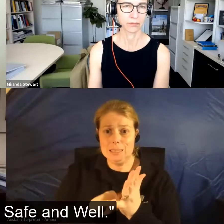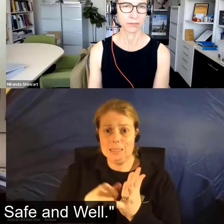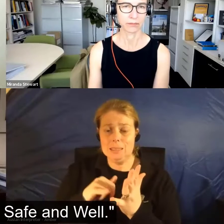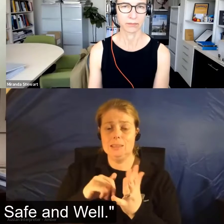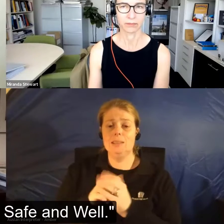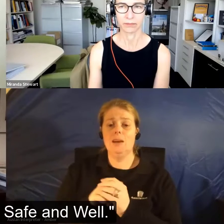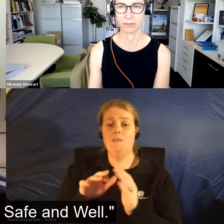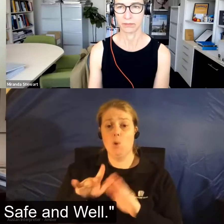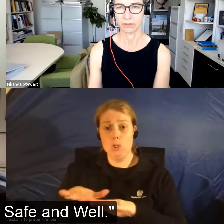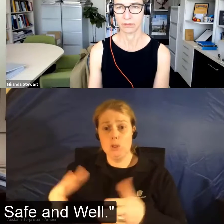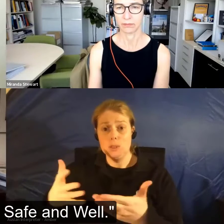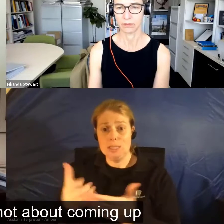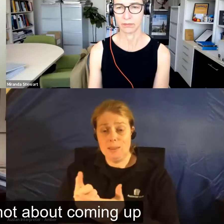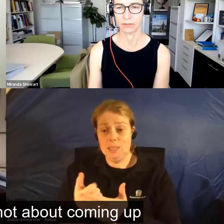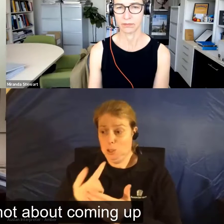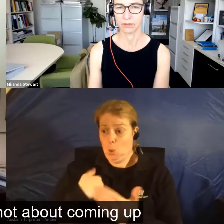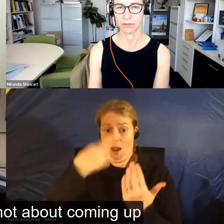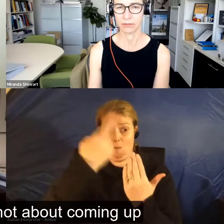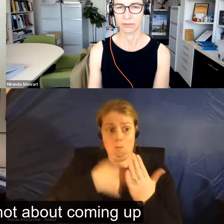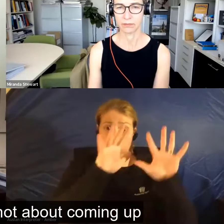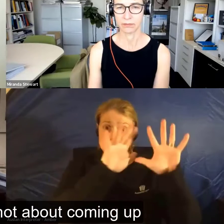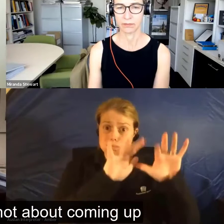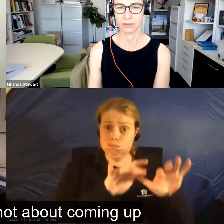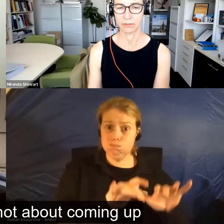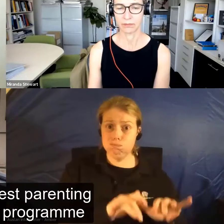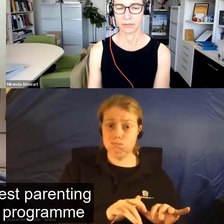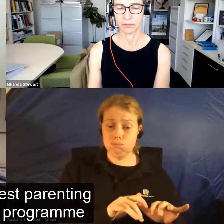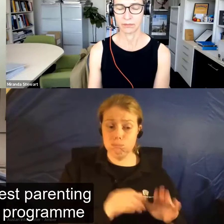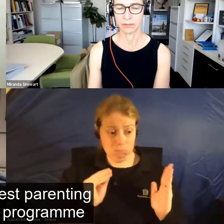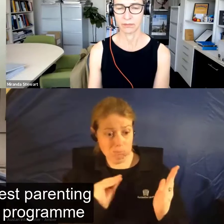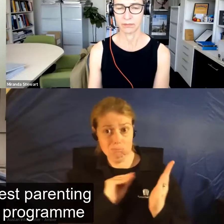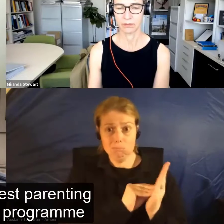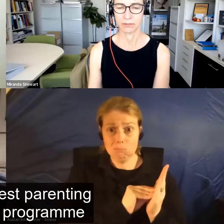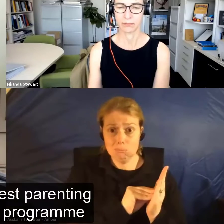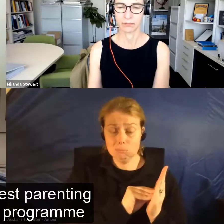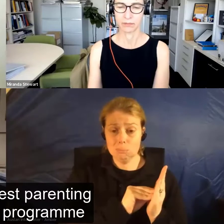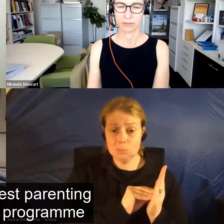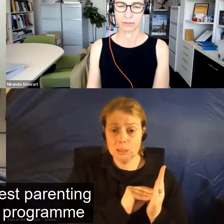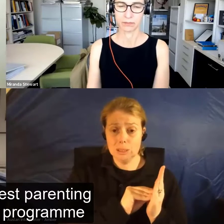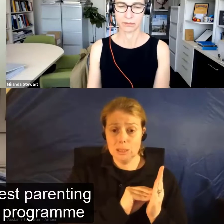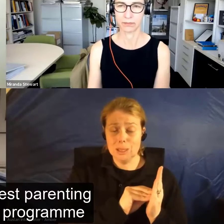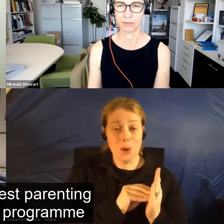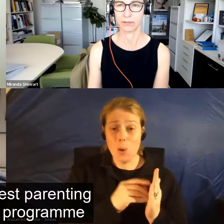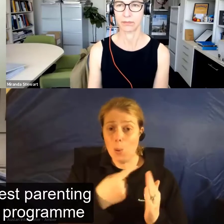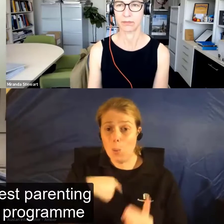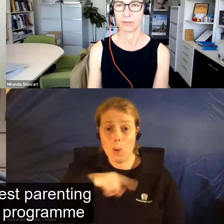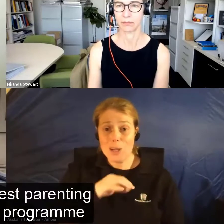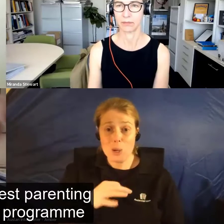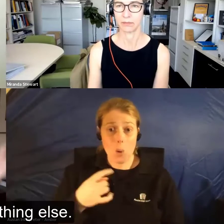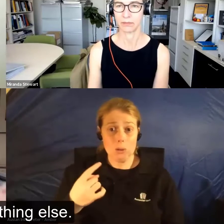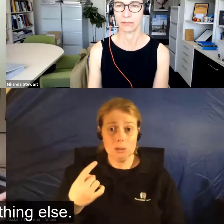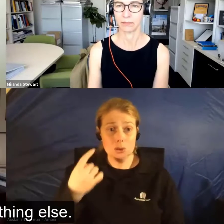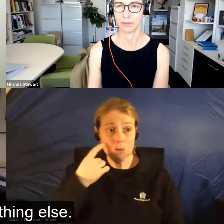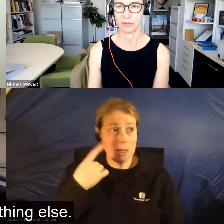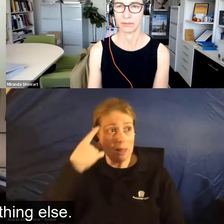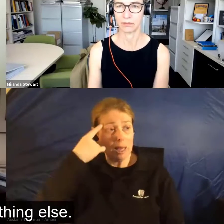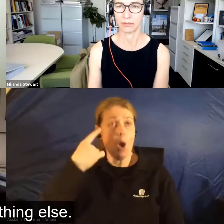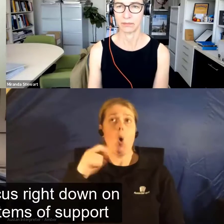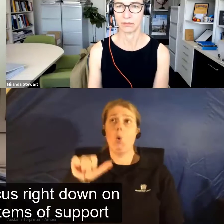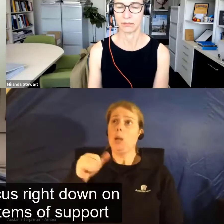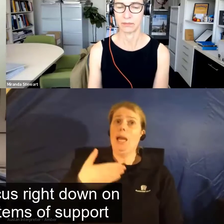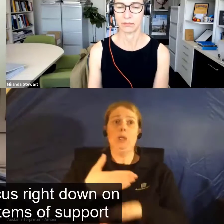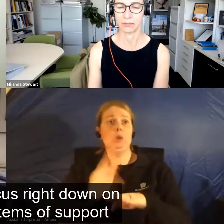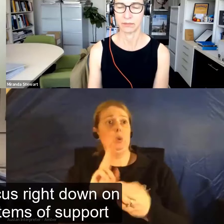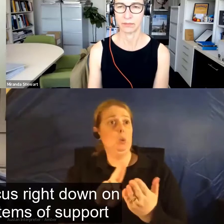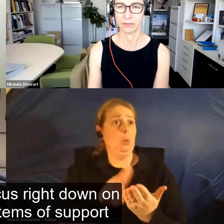Keeping Kids Safe and Well. This is not about coming up with the latest parenting education program or something else.